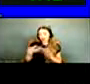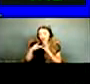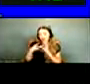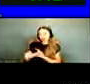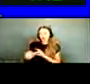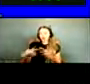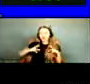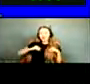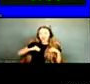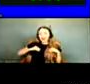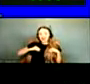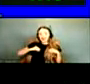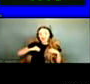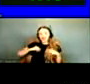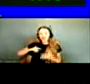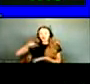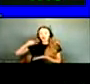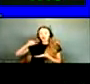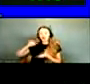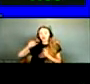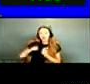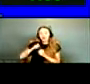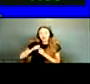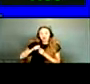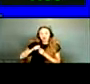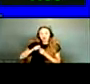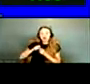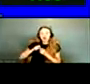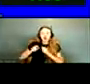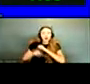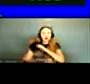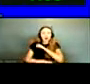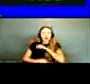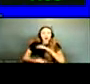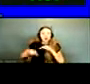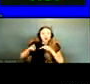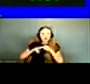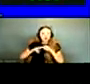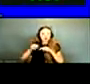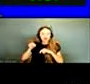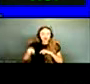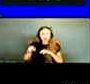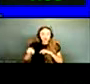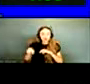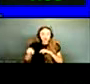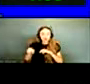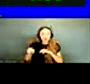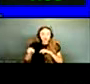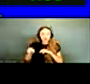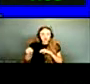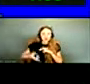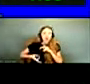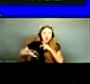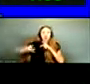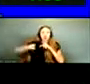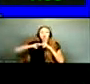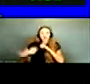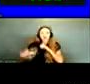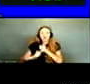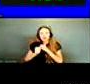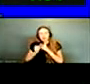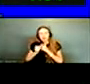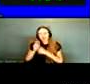low, specifically for penalty enhancements with these extraordinary dangerous weapons in the commission of a